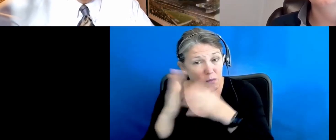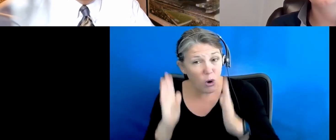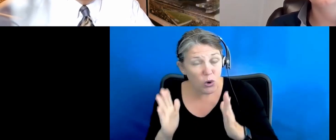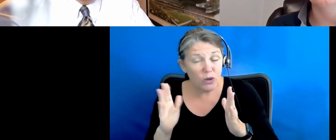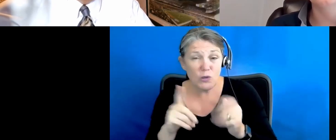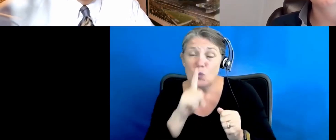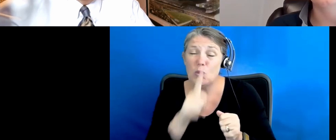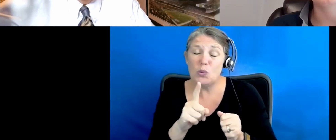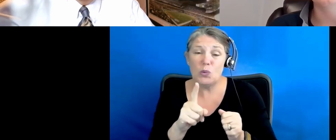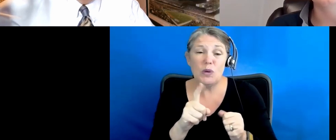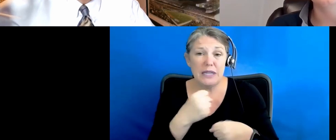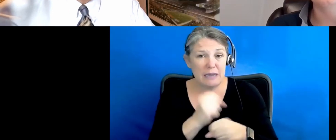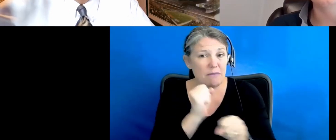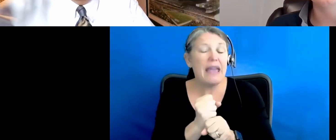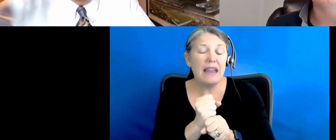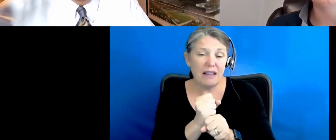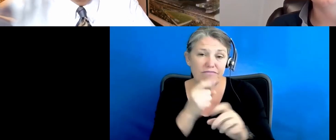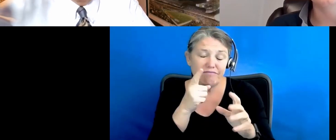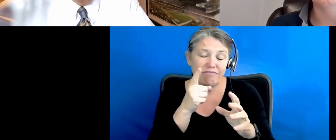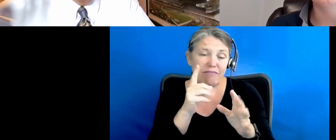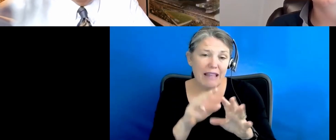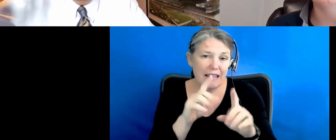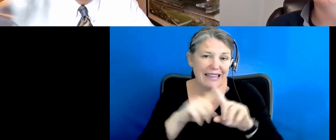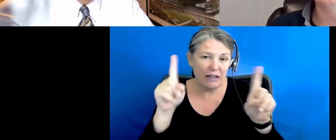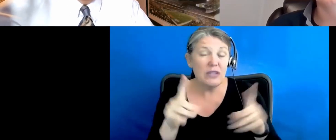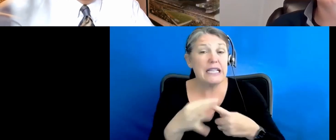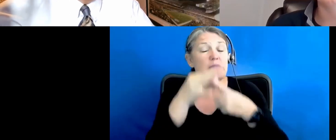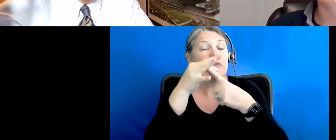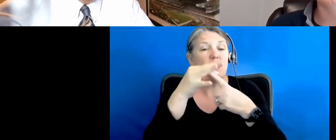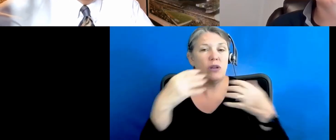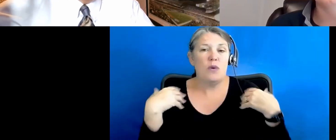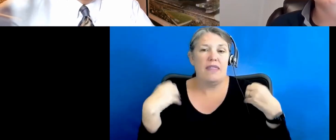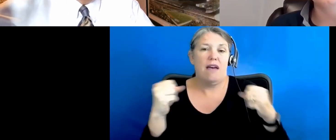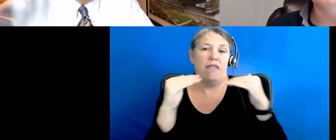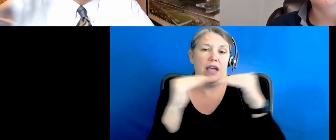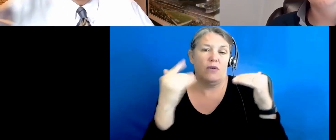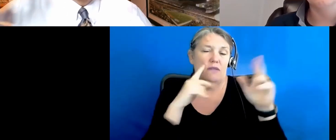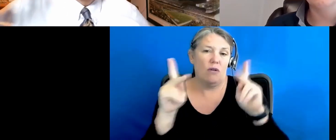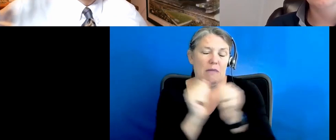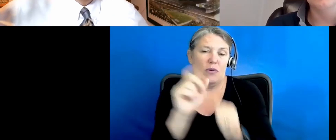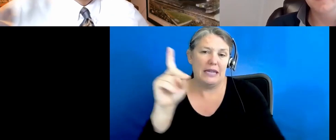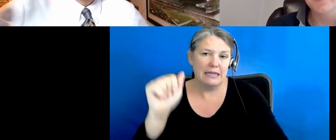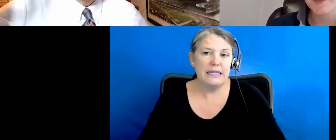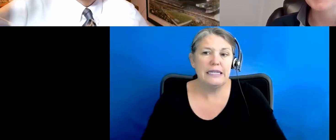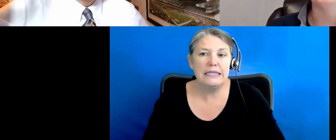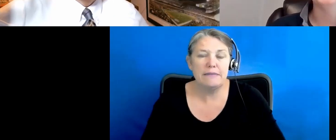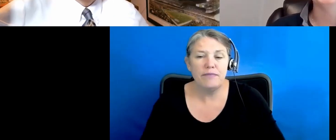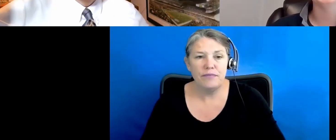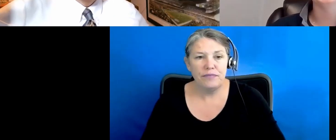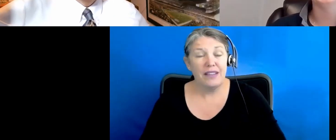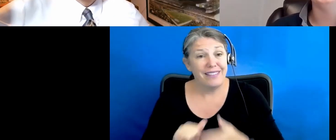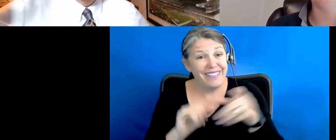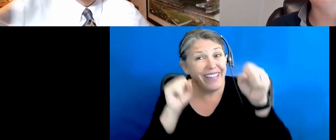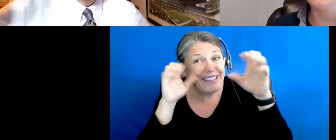really act and make a meaningful difference, particularly in the area of health equity for people with disabilities. That is so